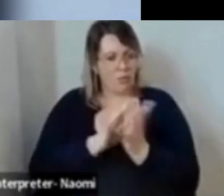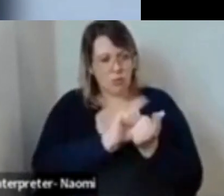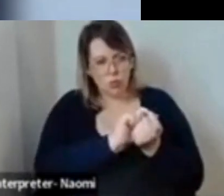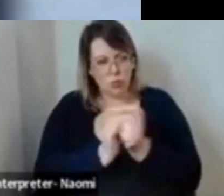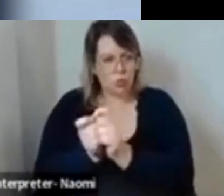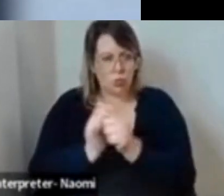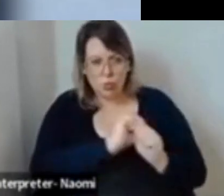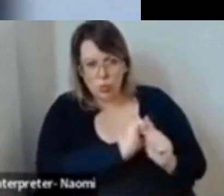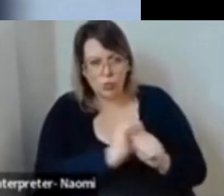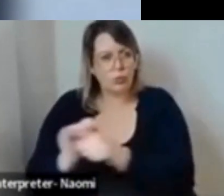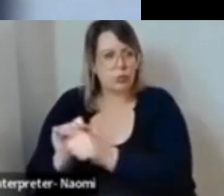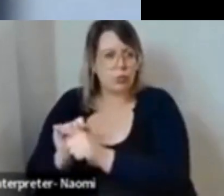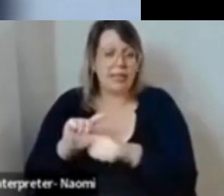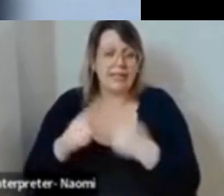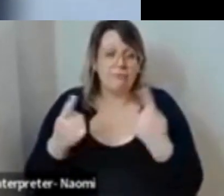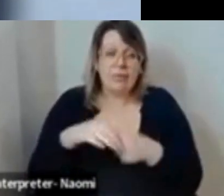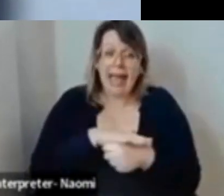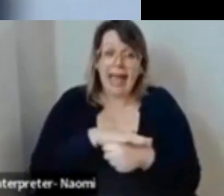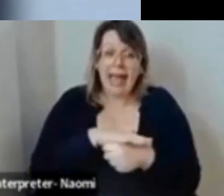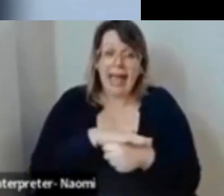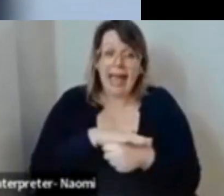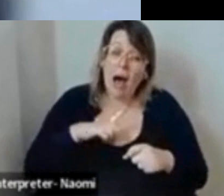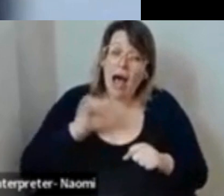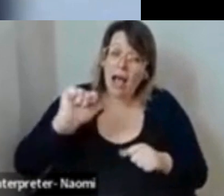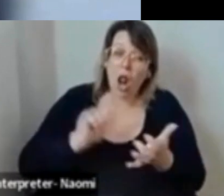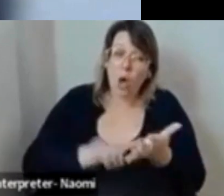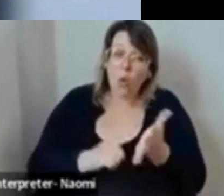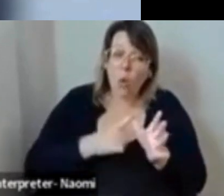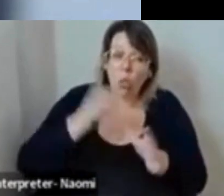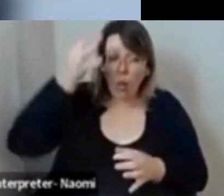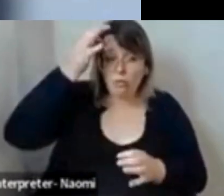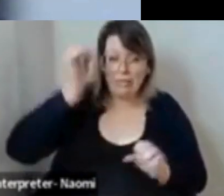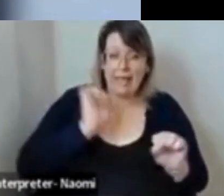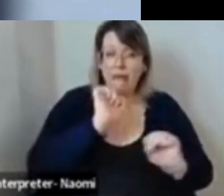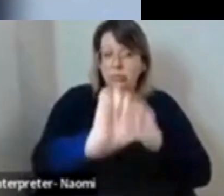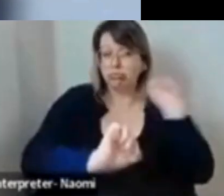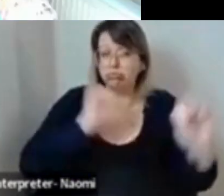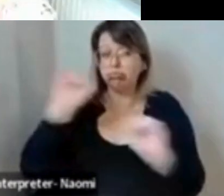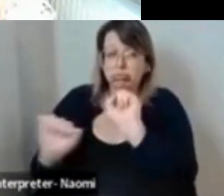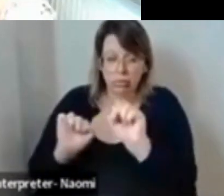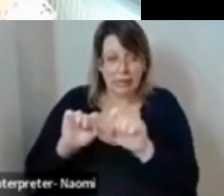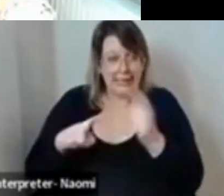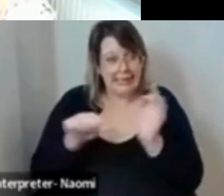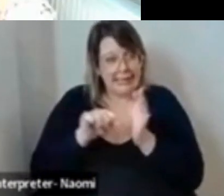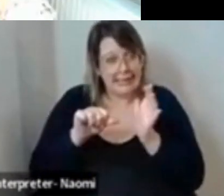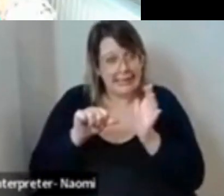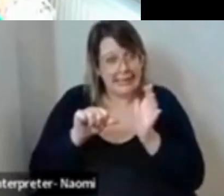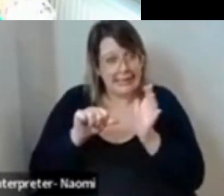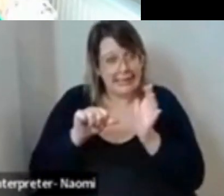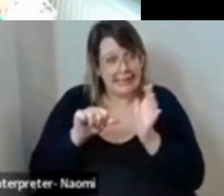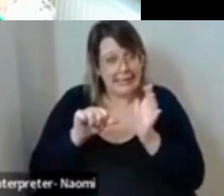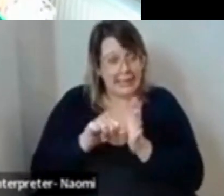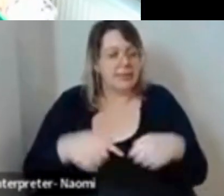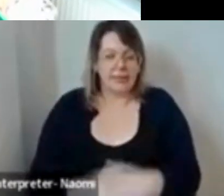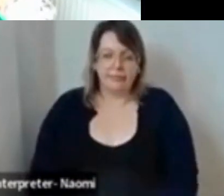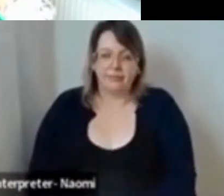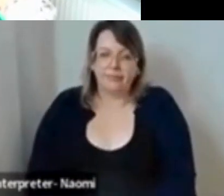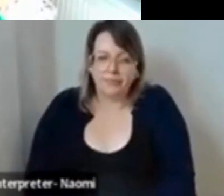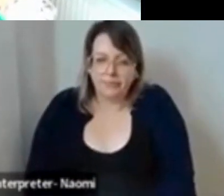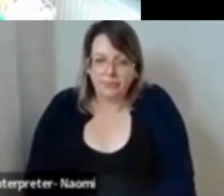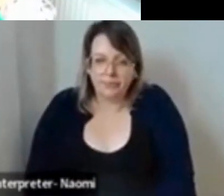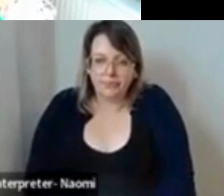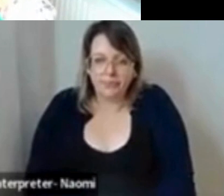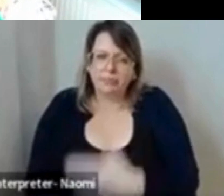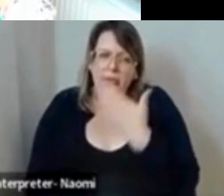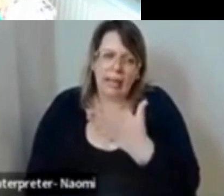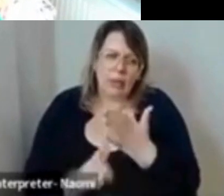local authority as well as wider music hub area. Thank you. And thank you,